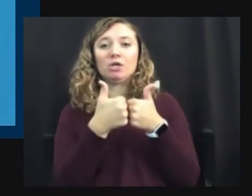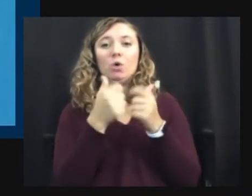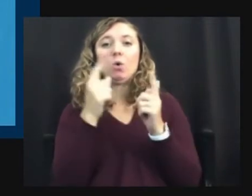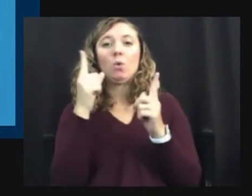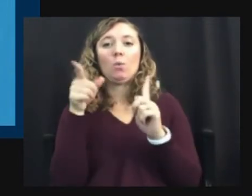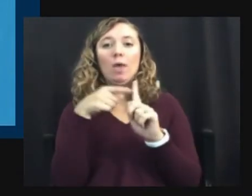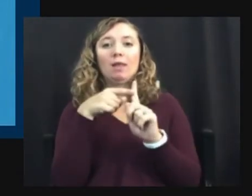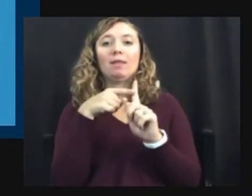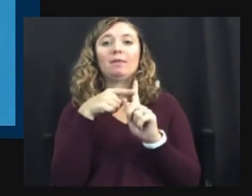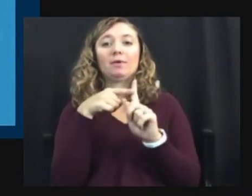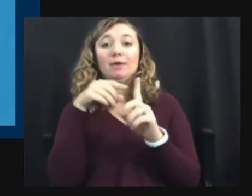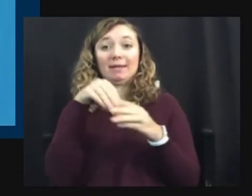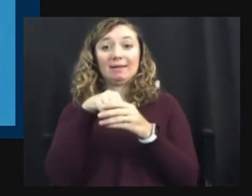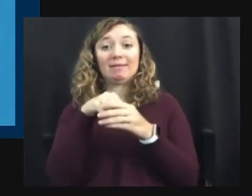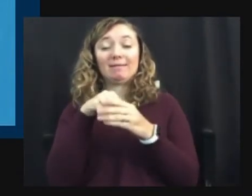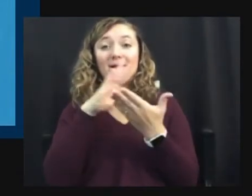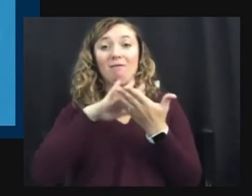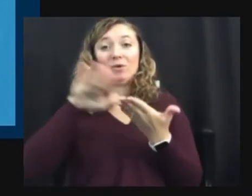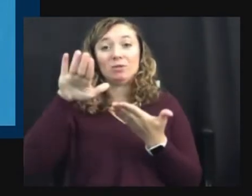Zoom?